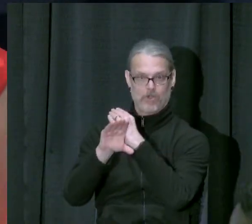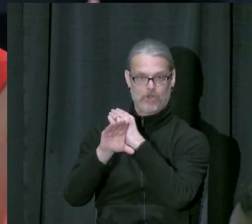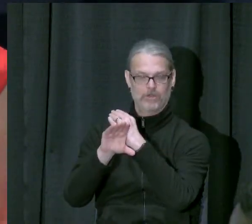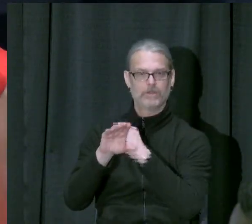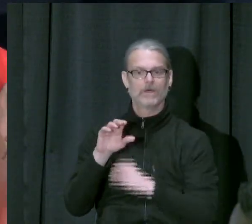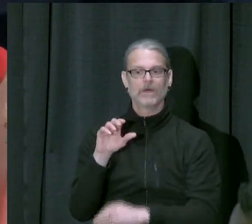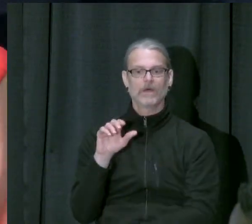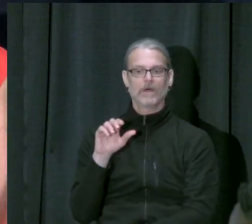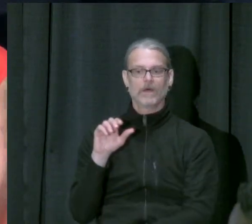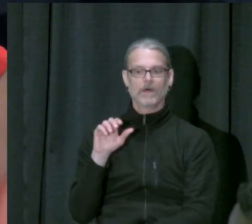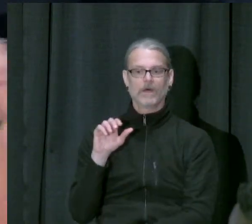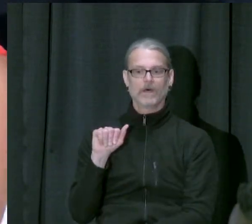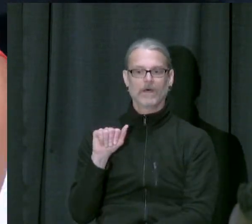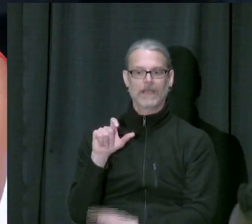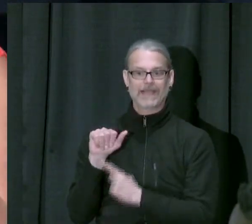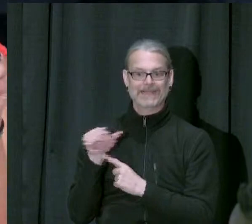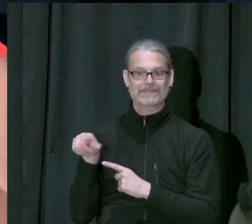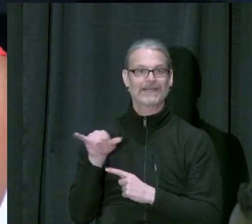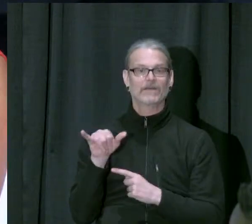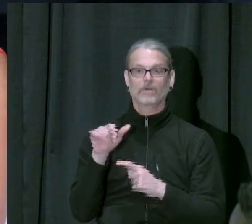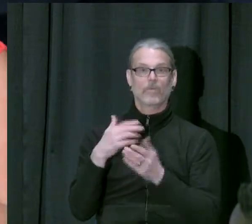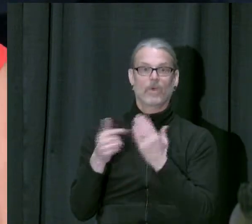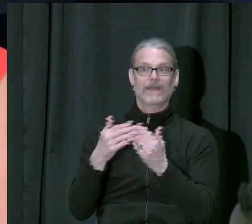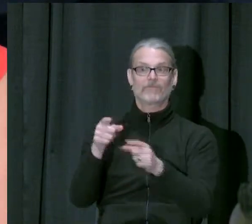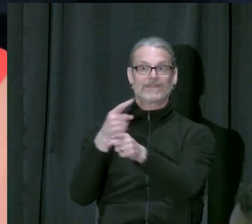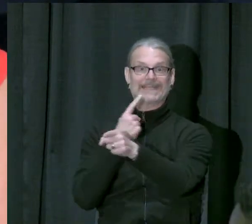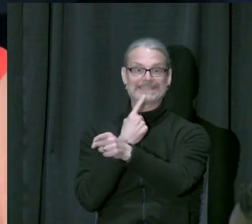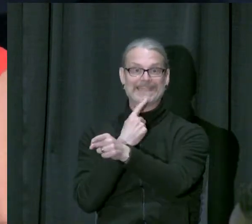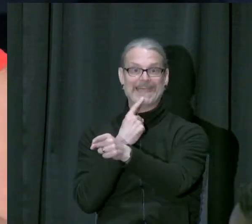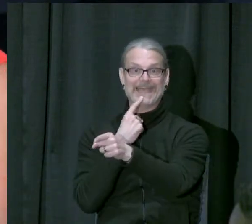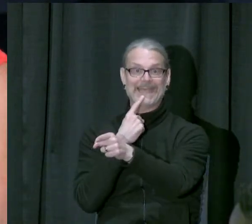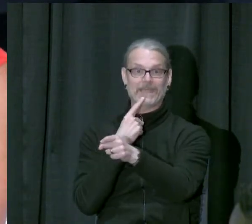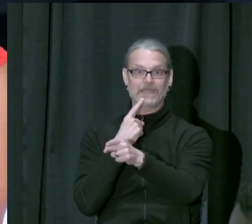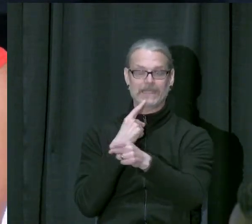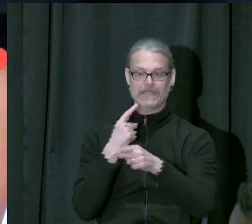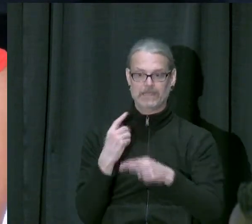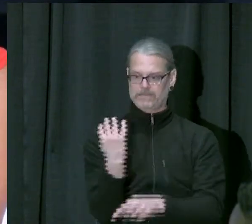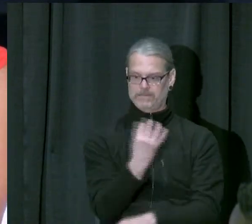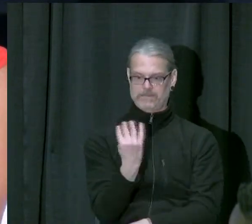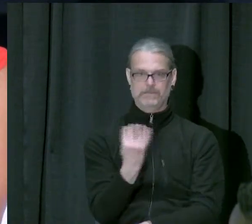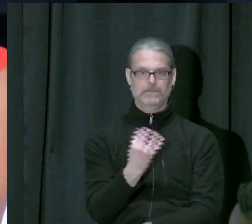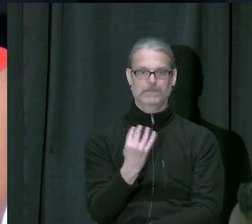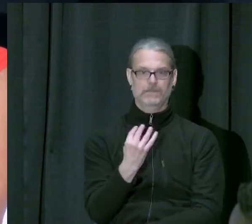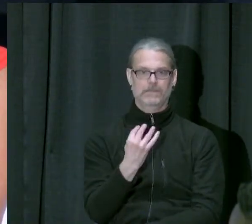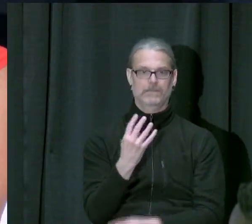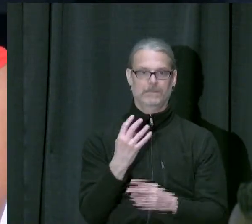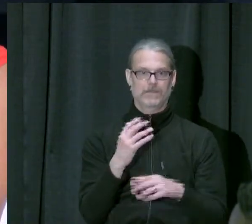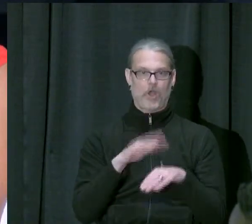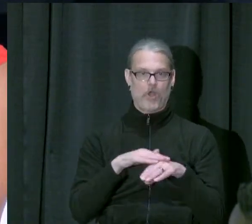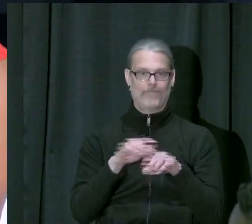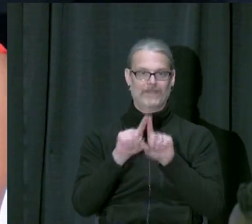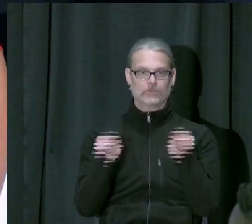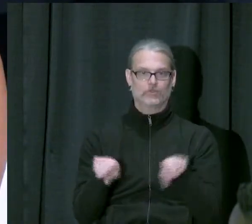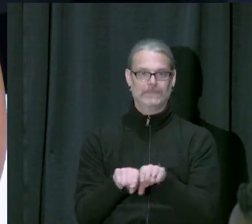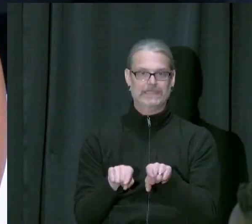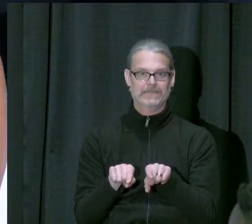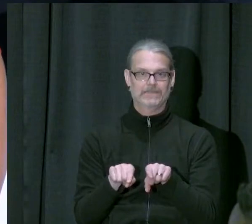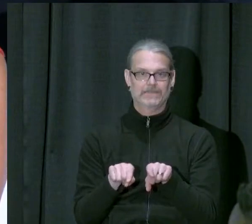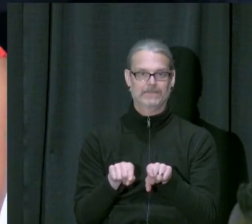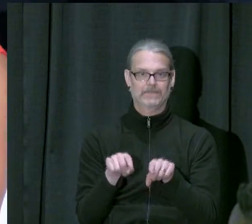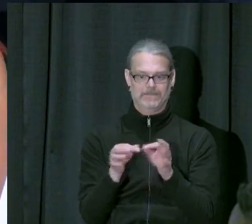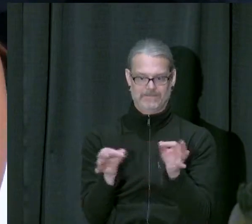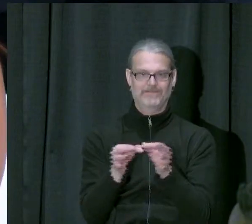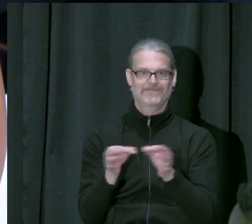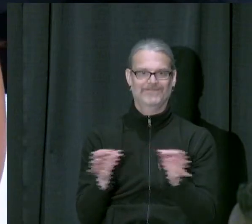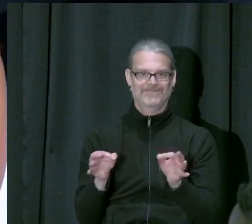and what is being said is live transcribed on the screen. So we designed this for deaf and hard of hearing folks, also my mother who speaks